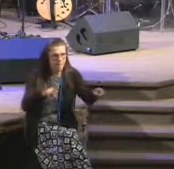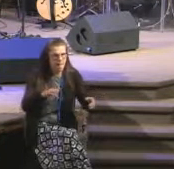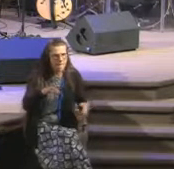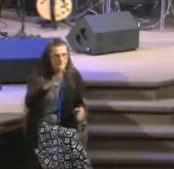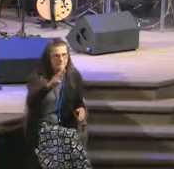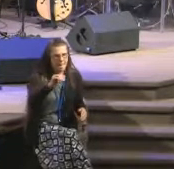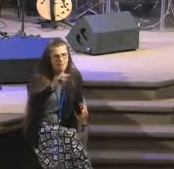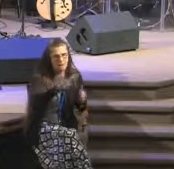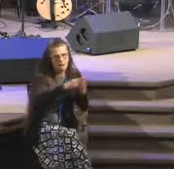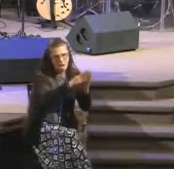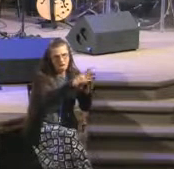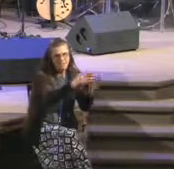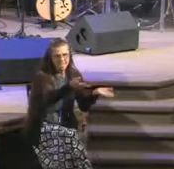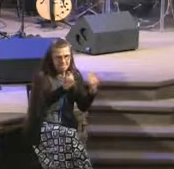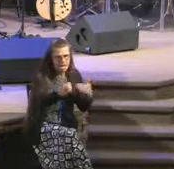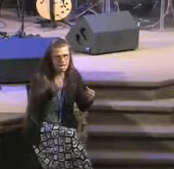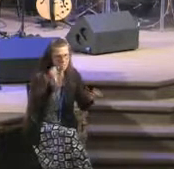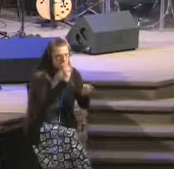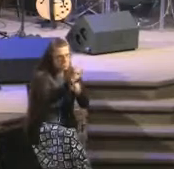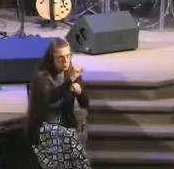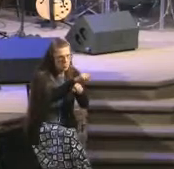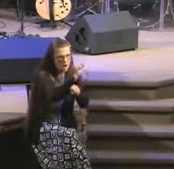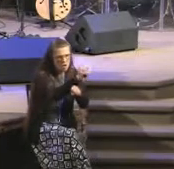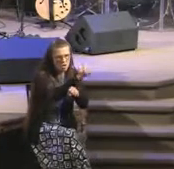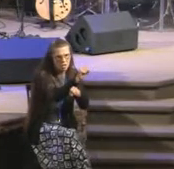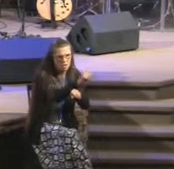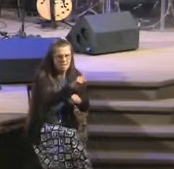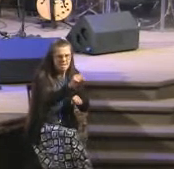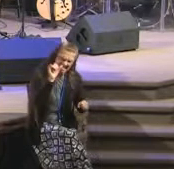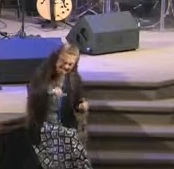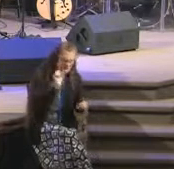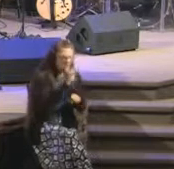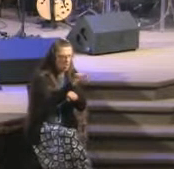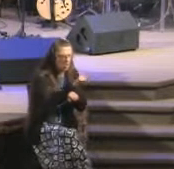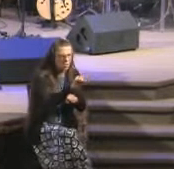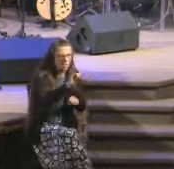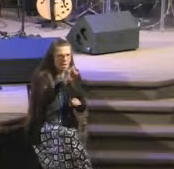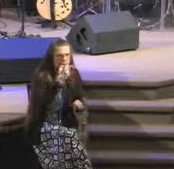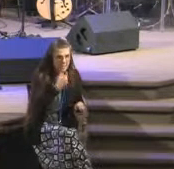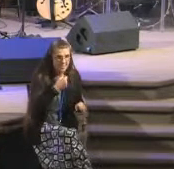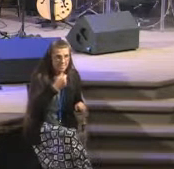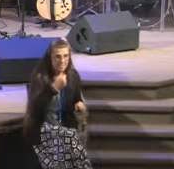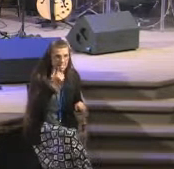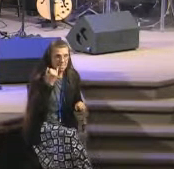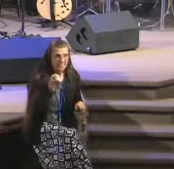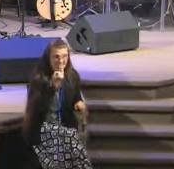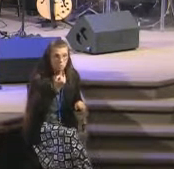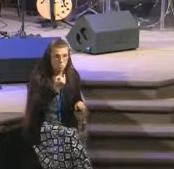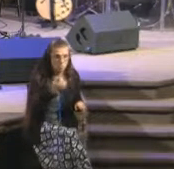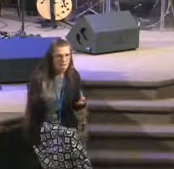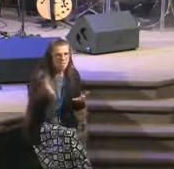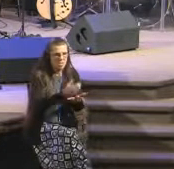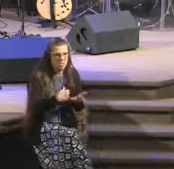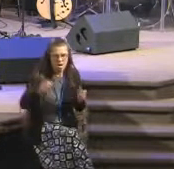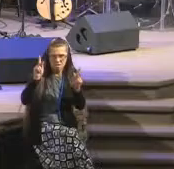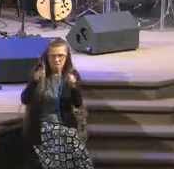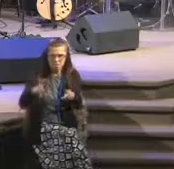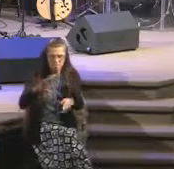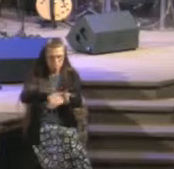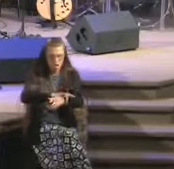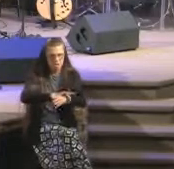and has conquered and is still conquering parts of Israel. They've sacked Jerusalem. They grab the people, put them in